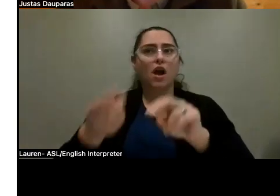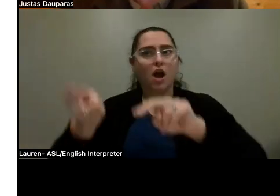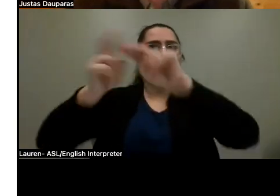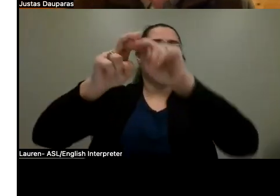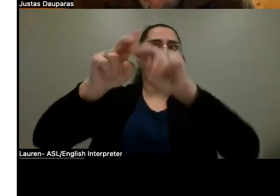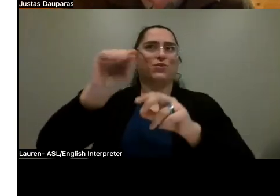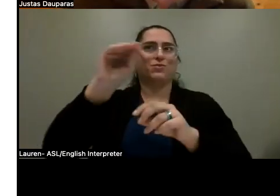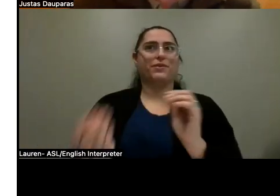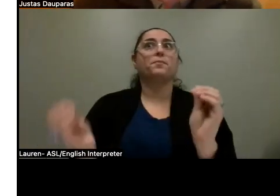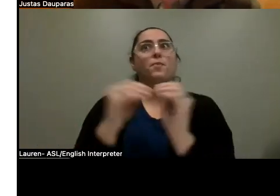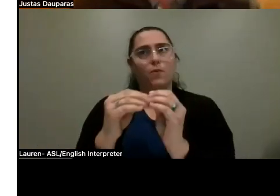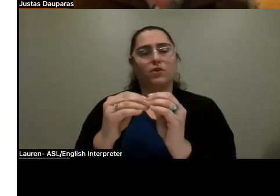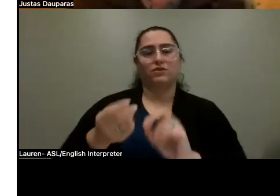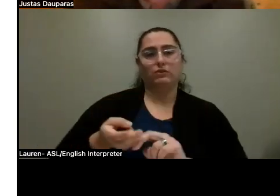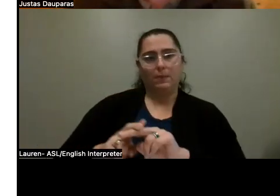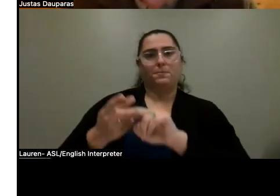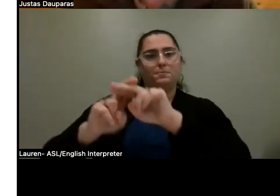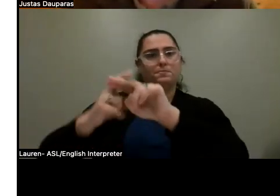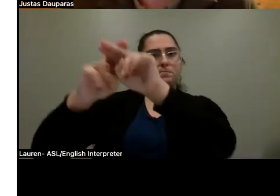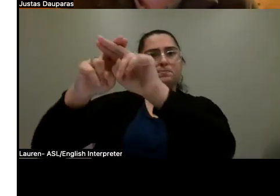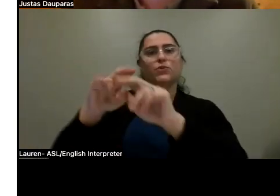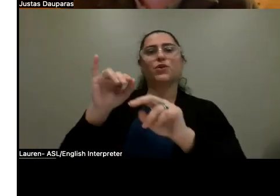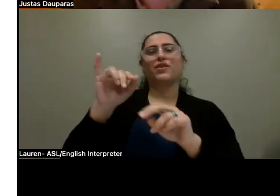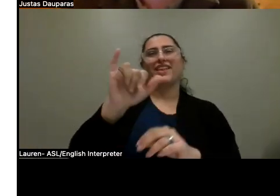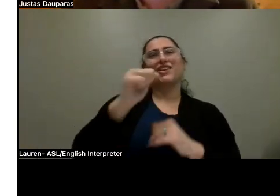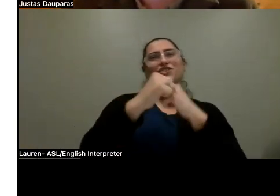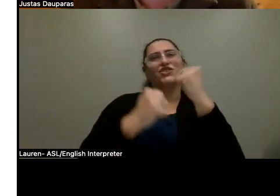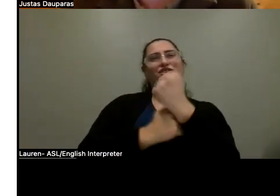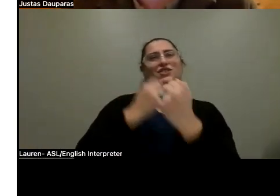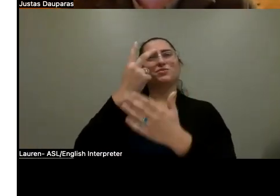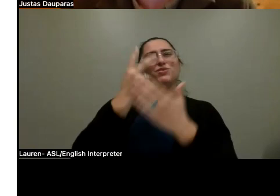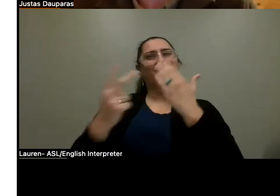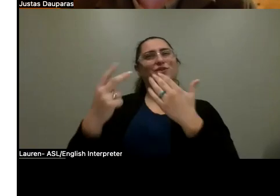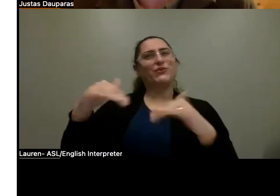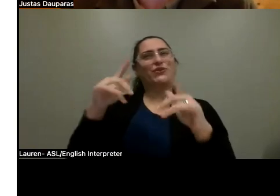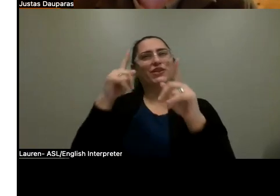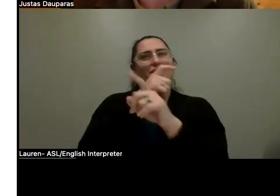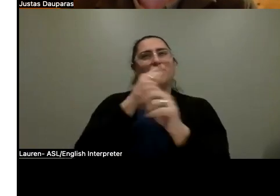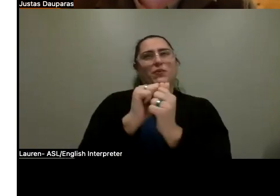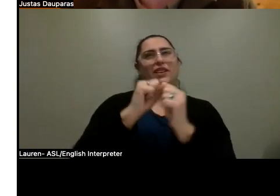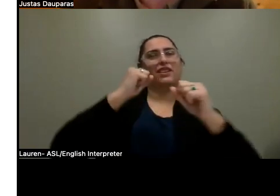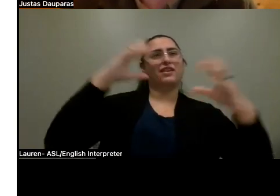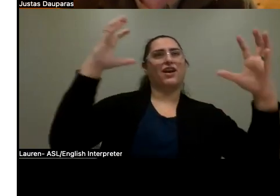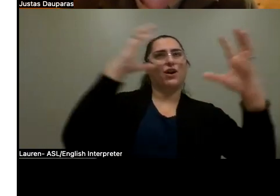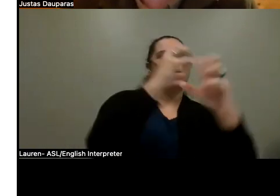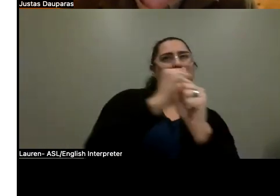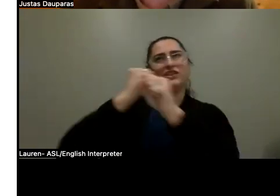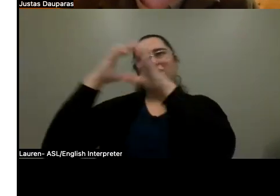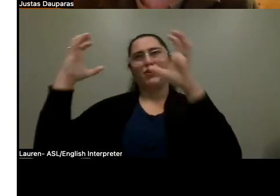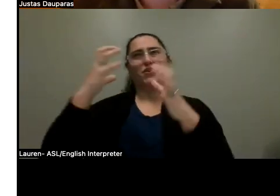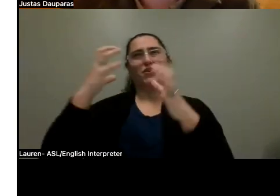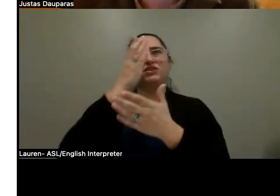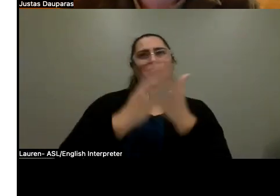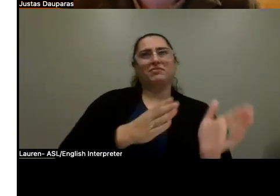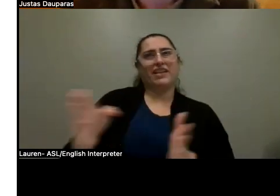boost. So it's sort of showing that the structure prediction is the hard part in this encoder-decoder regime. So often, even sequences that